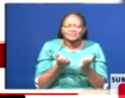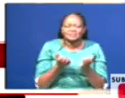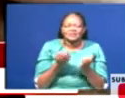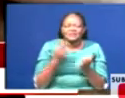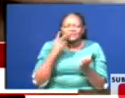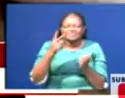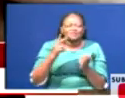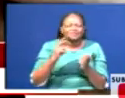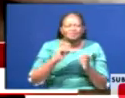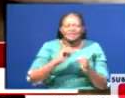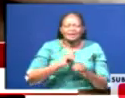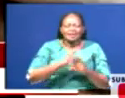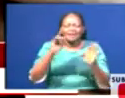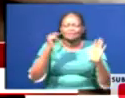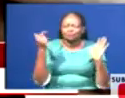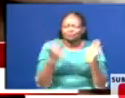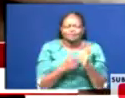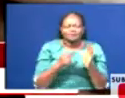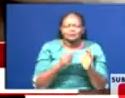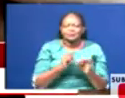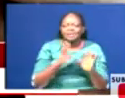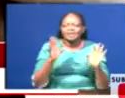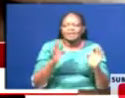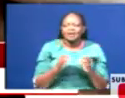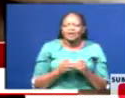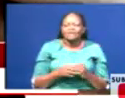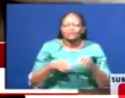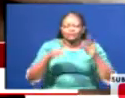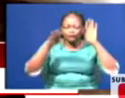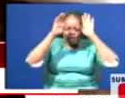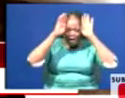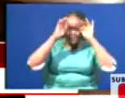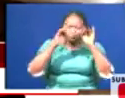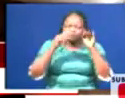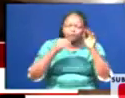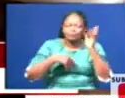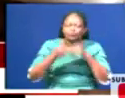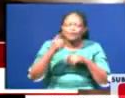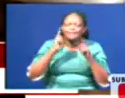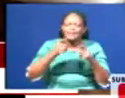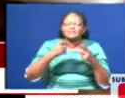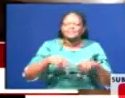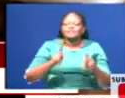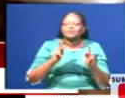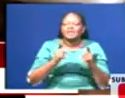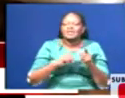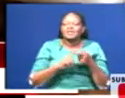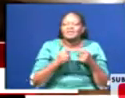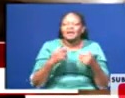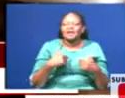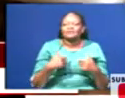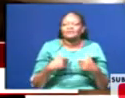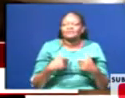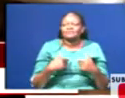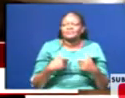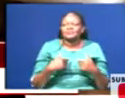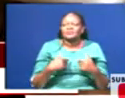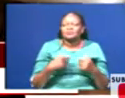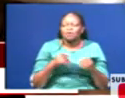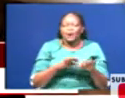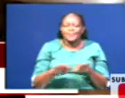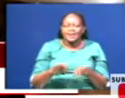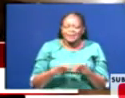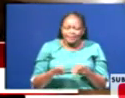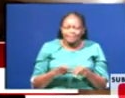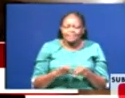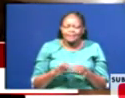on point. For a rabbit to be sold, the permission must come from me. Yeah. So I have a braille machine